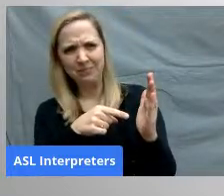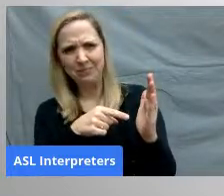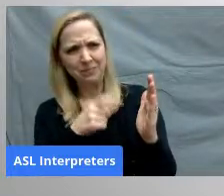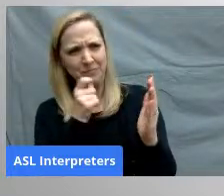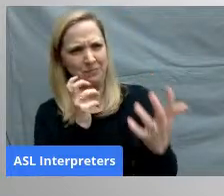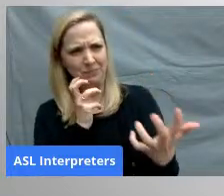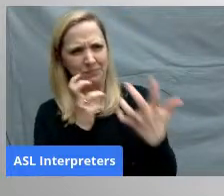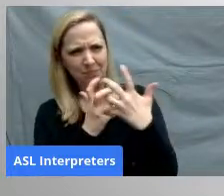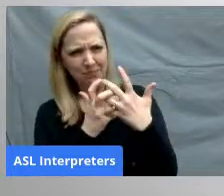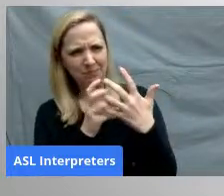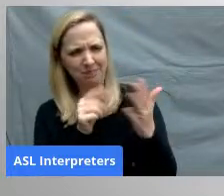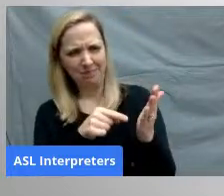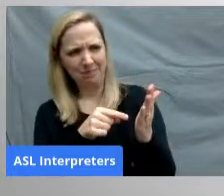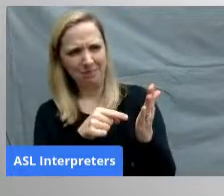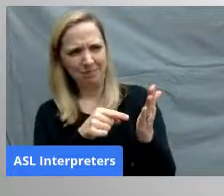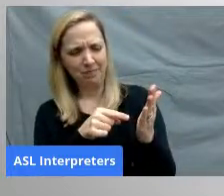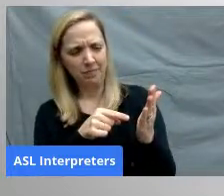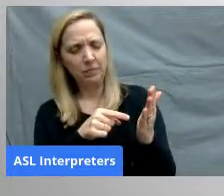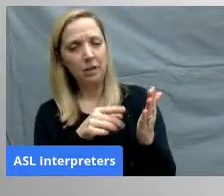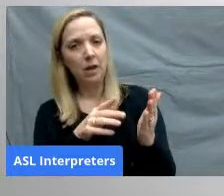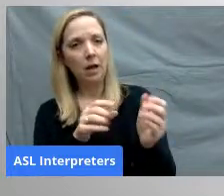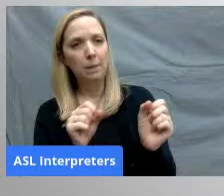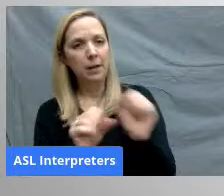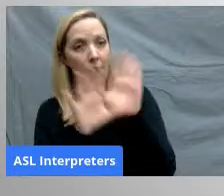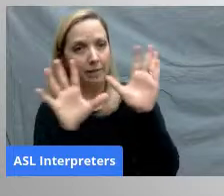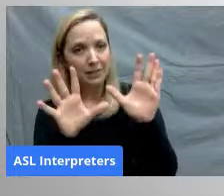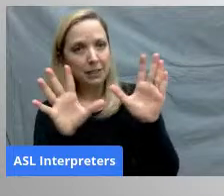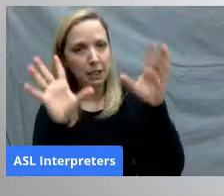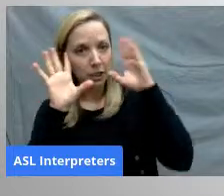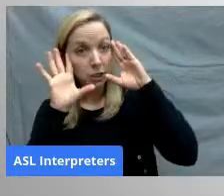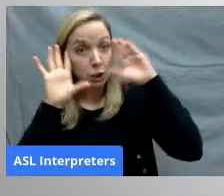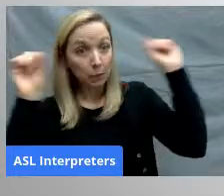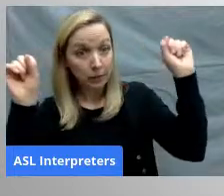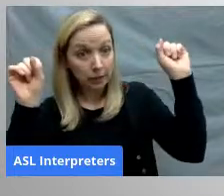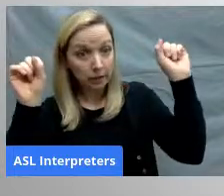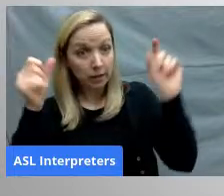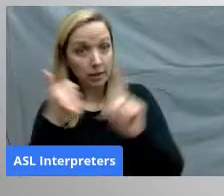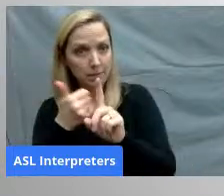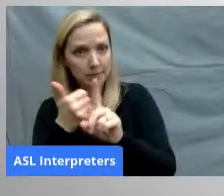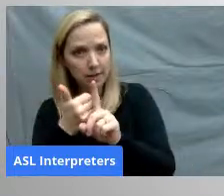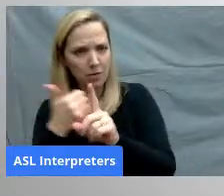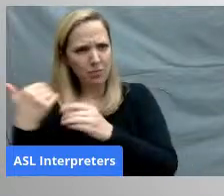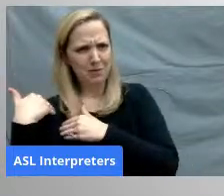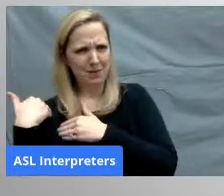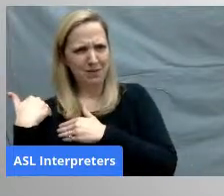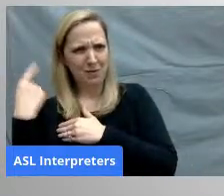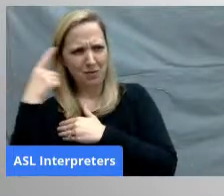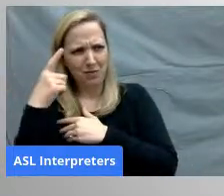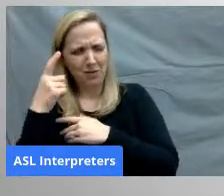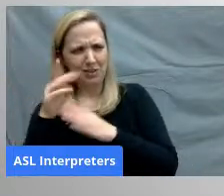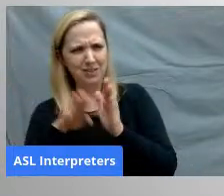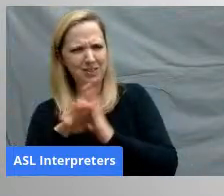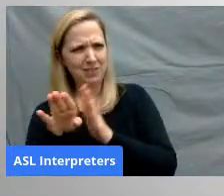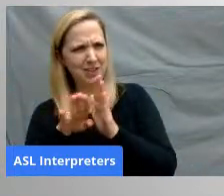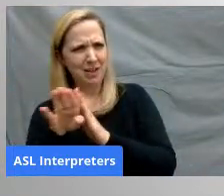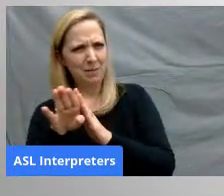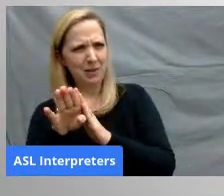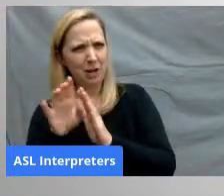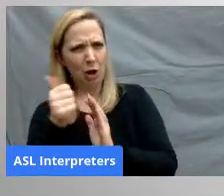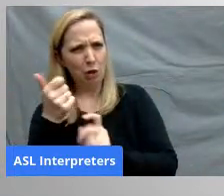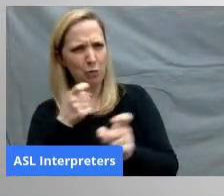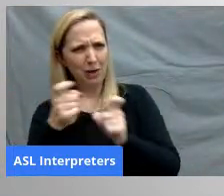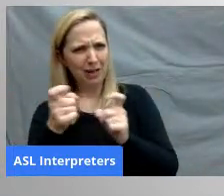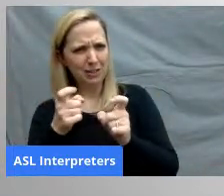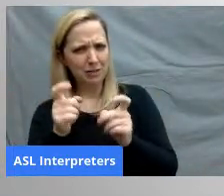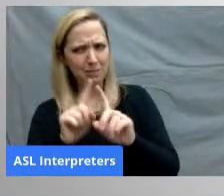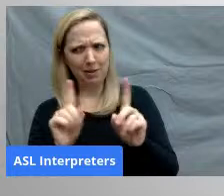and didn't really say, I mean, obviously the superintendent shall be responsible for developing other regulations, and it really didn't seem to be needed, especially since there was